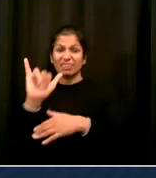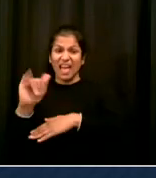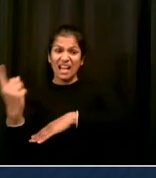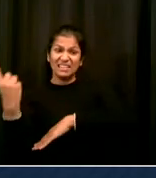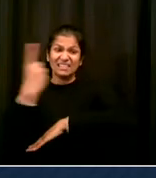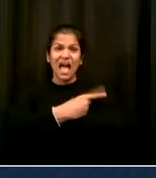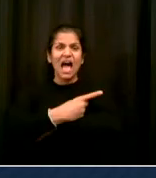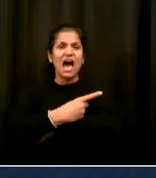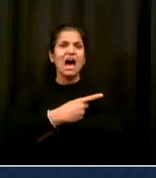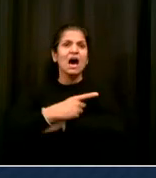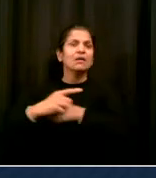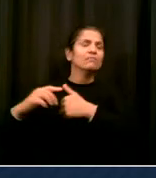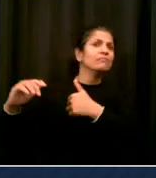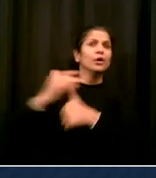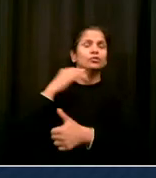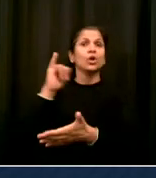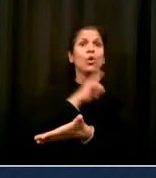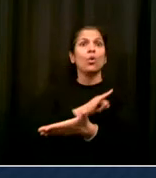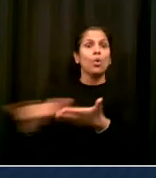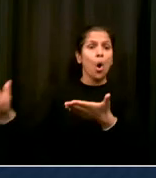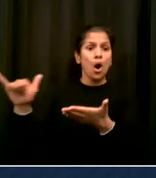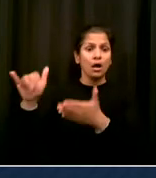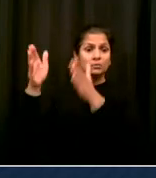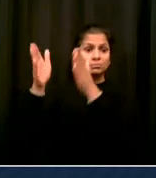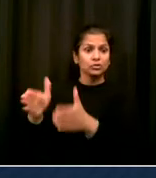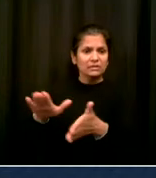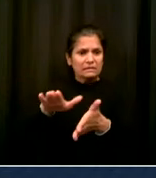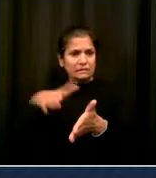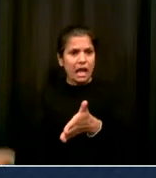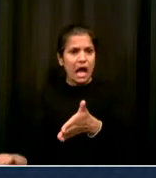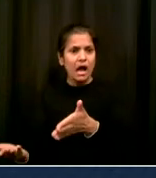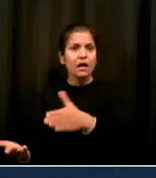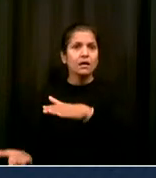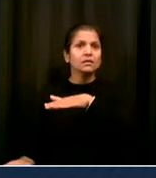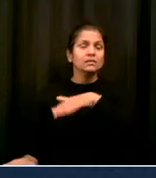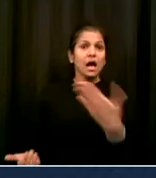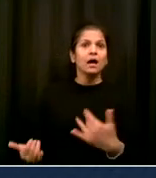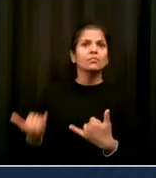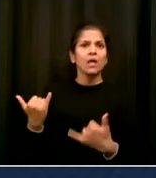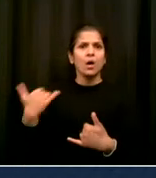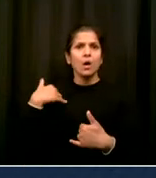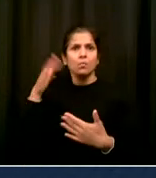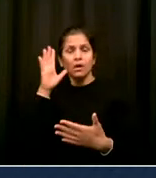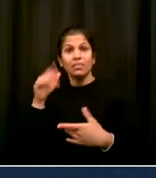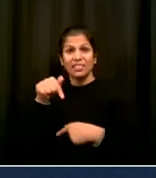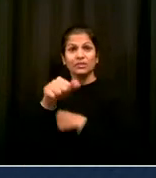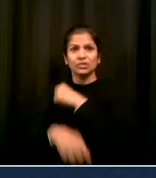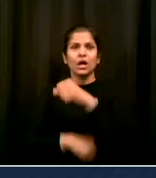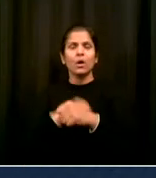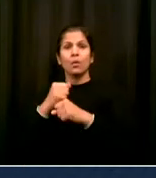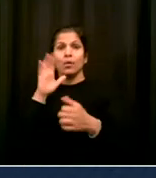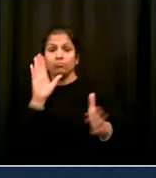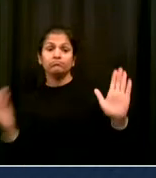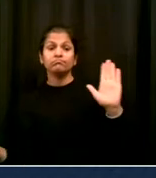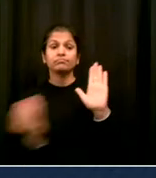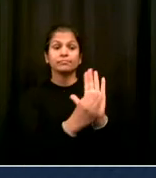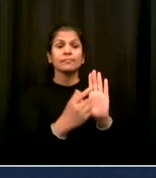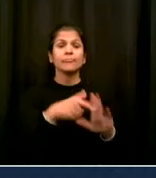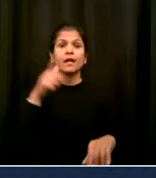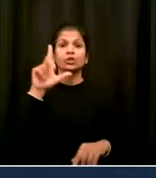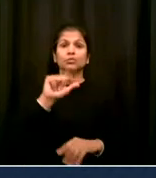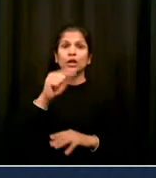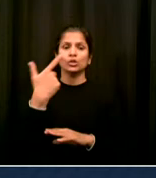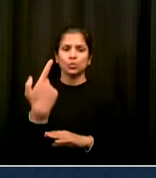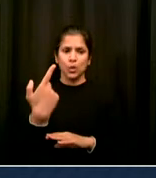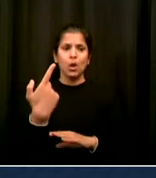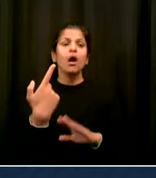City. We need to recognize 25,000 of our fellow New Yorkers gone. That's something